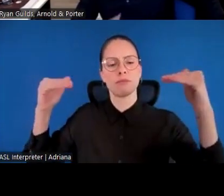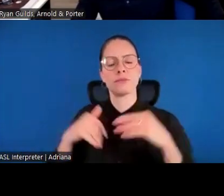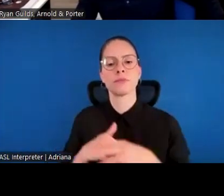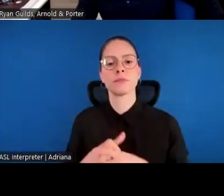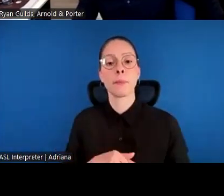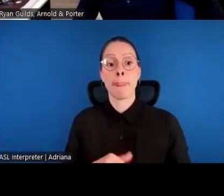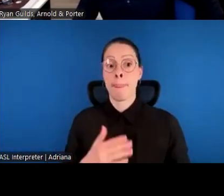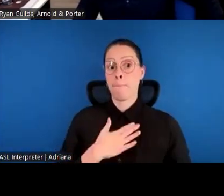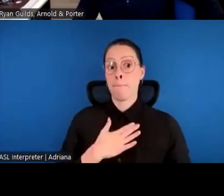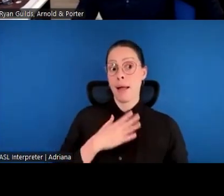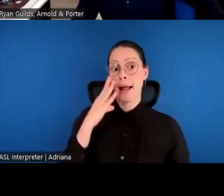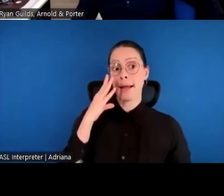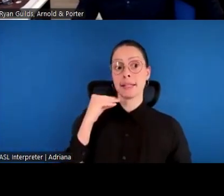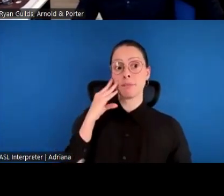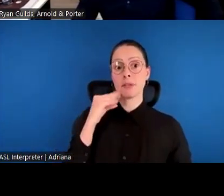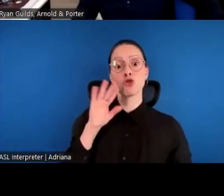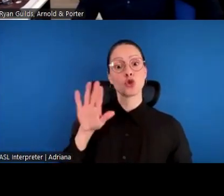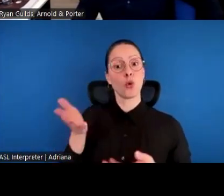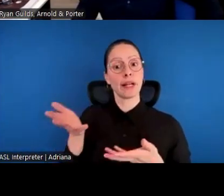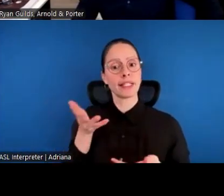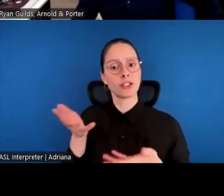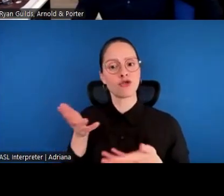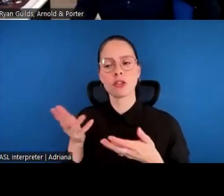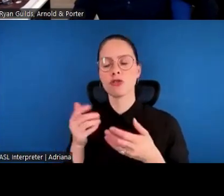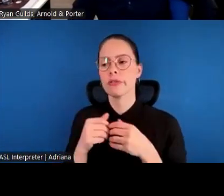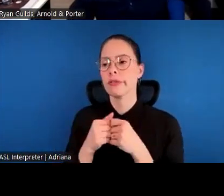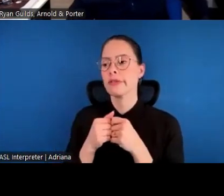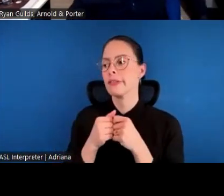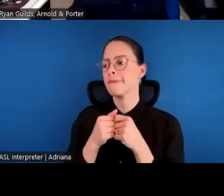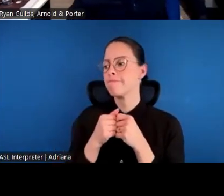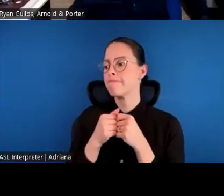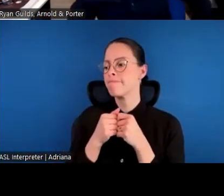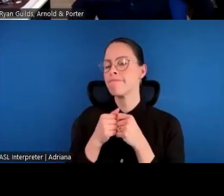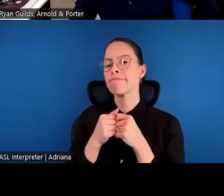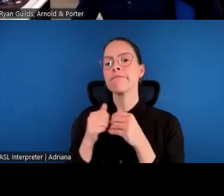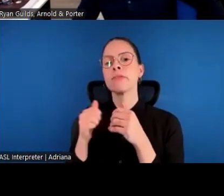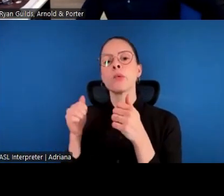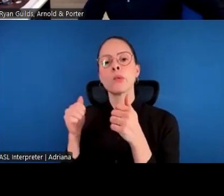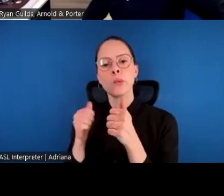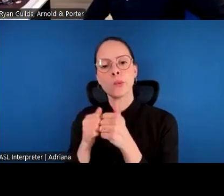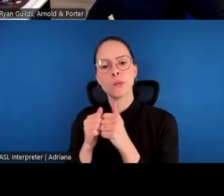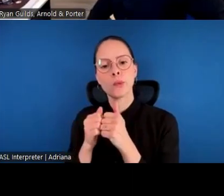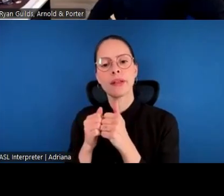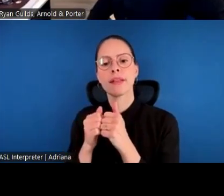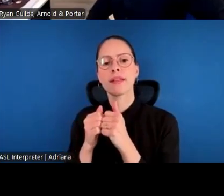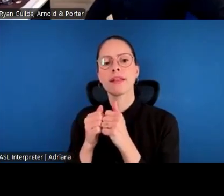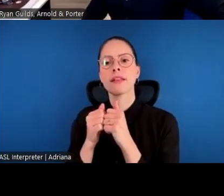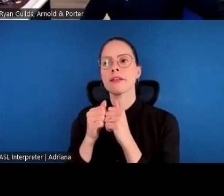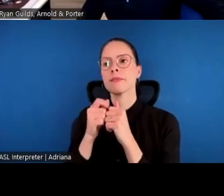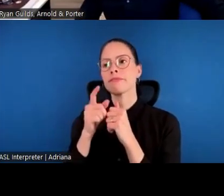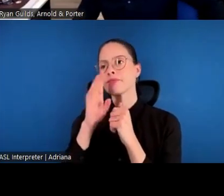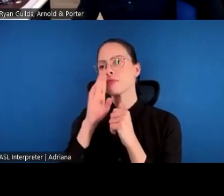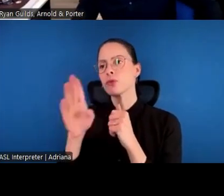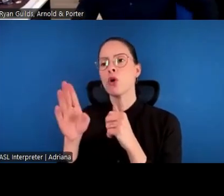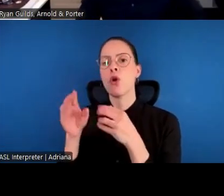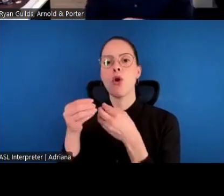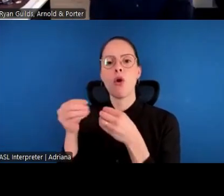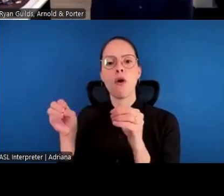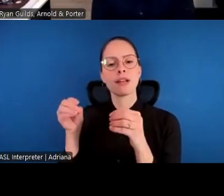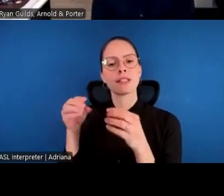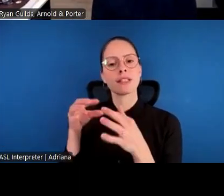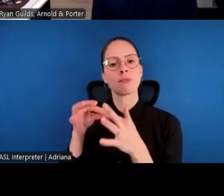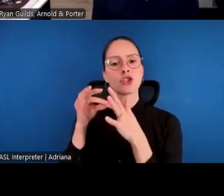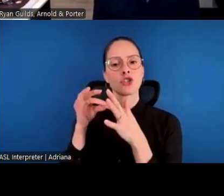my experience, your interactions are going to be much more frequently with the Office of Special Trial Counsel than they're going to be with those